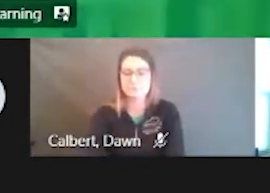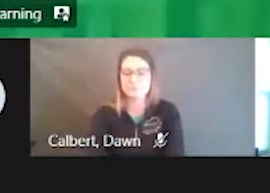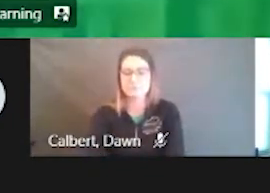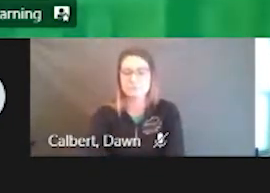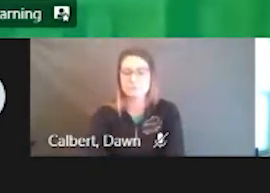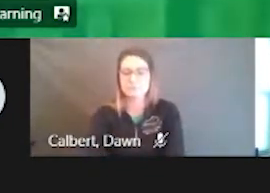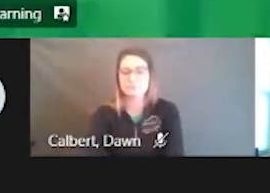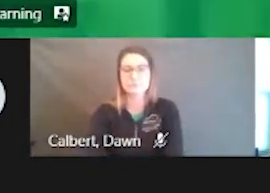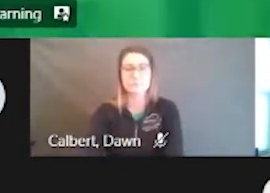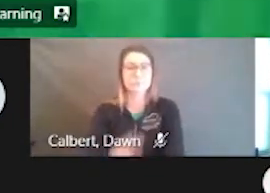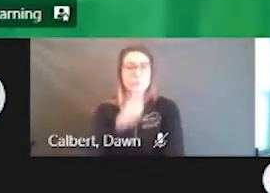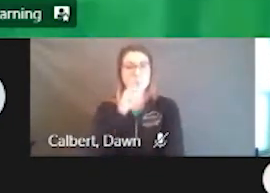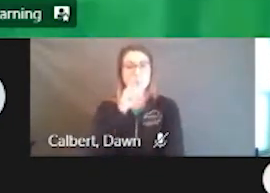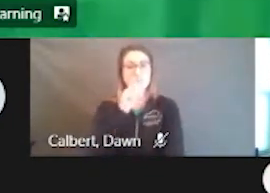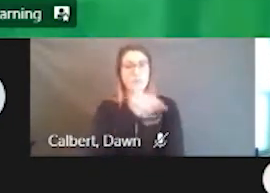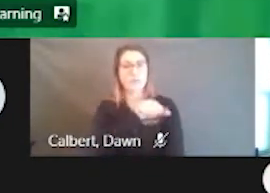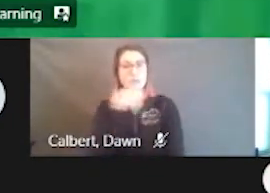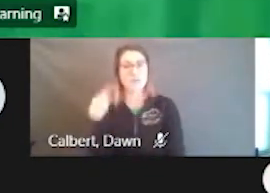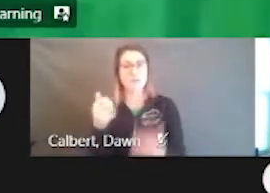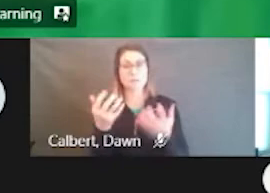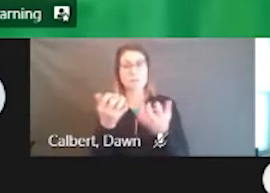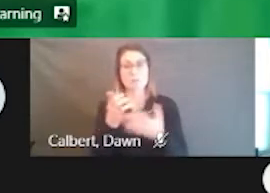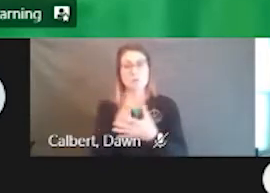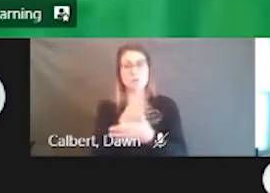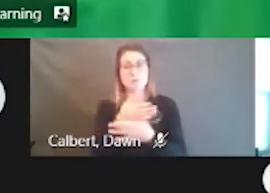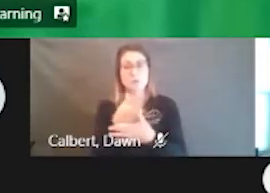Anybody else want to share?